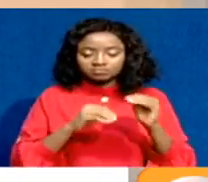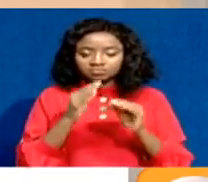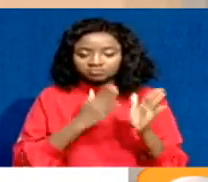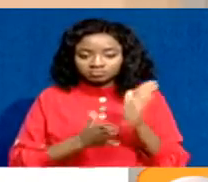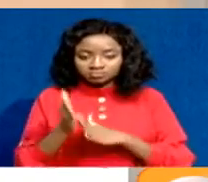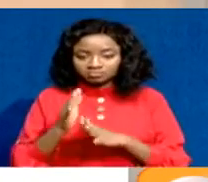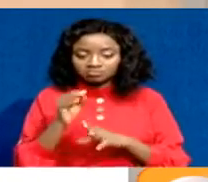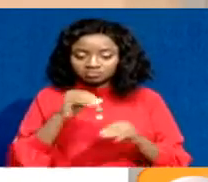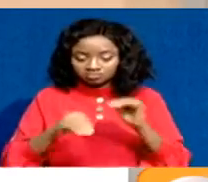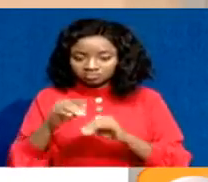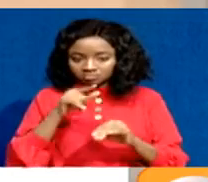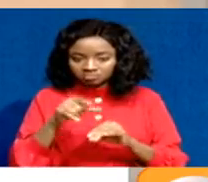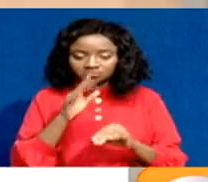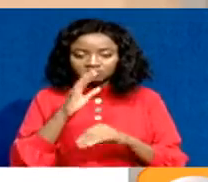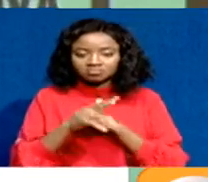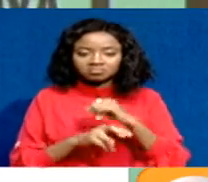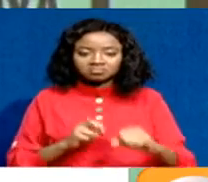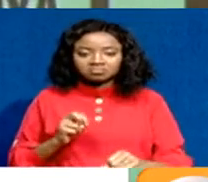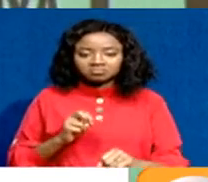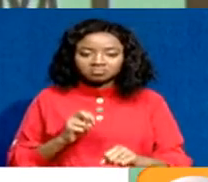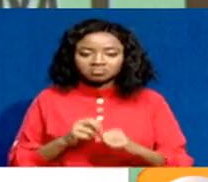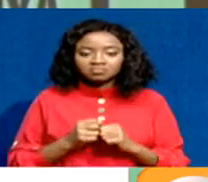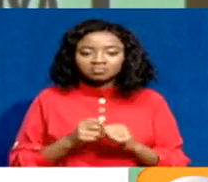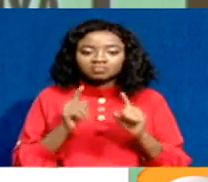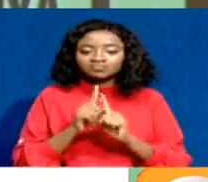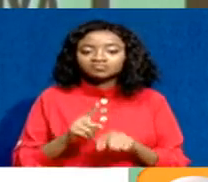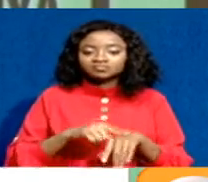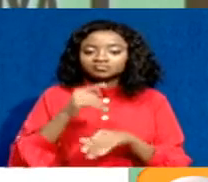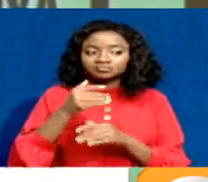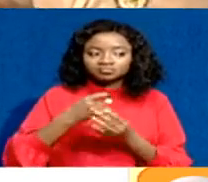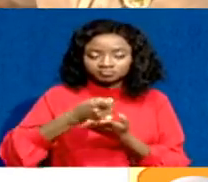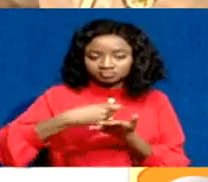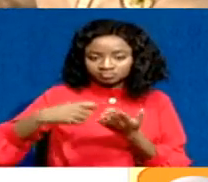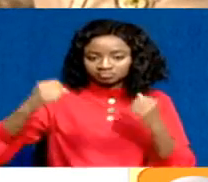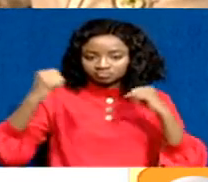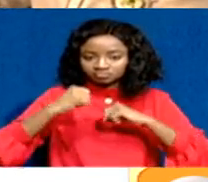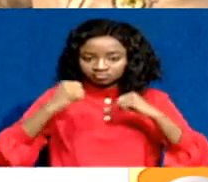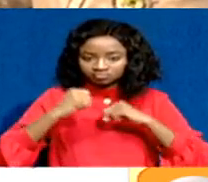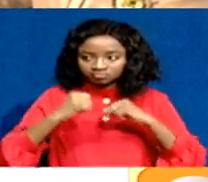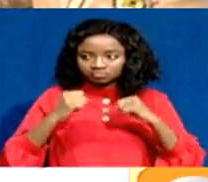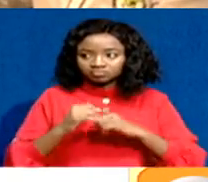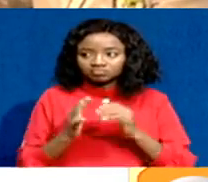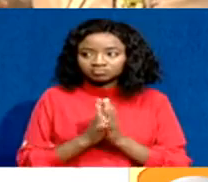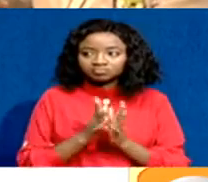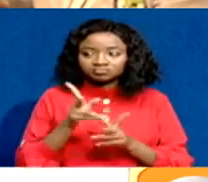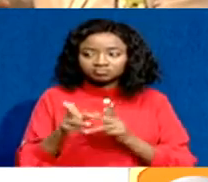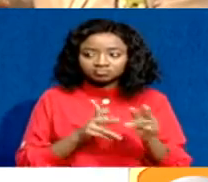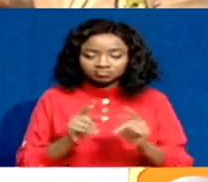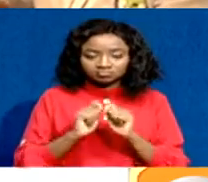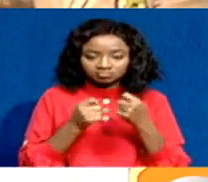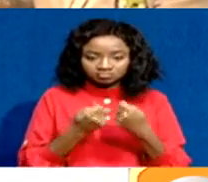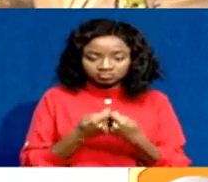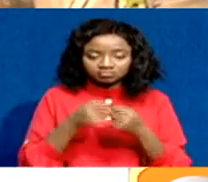general election. Speaking after signing a memorandum of understanding with the Kenya Editors Guild and the Kenya Union of Journalists in Nakuru